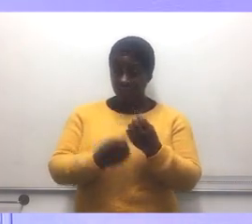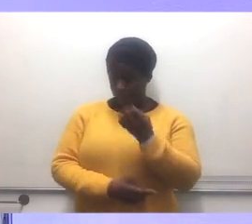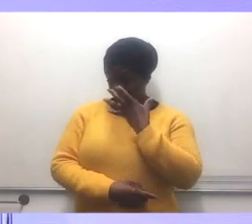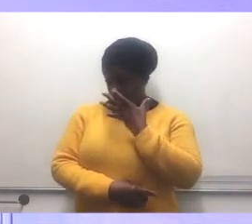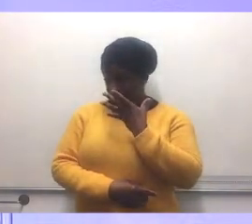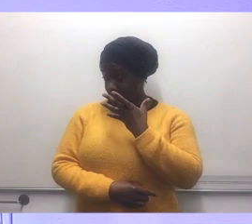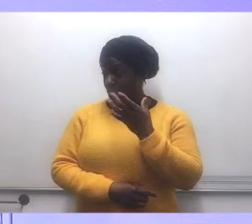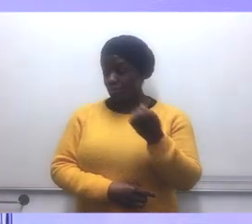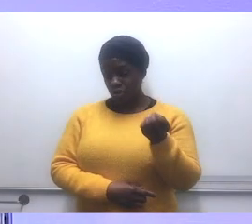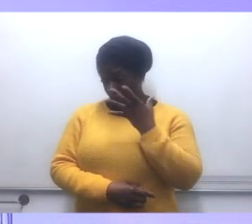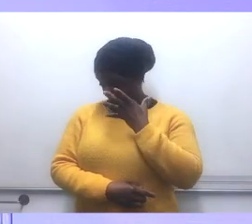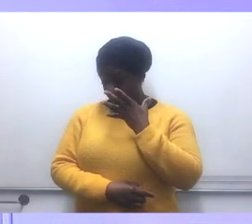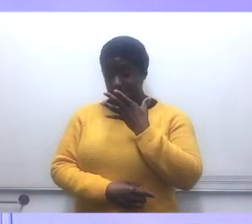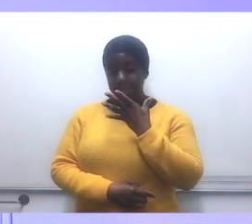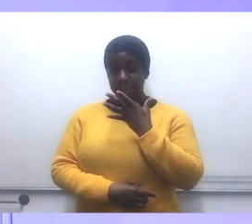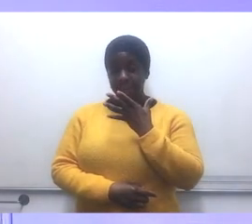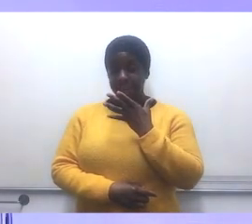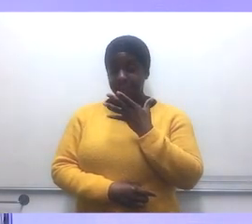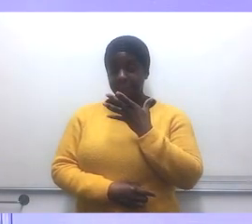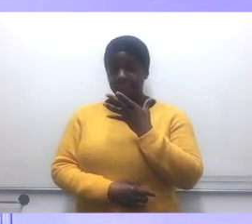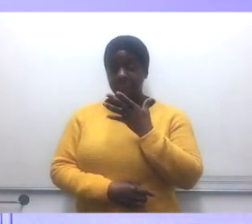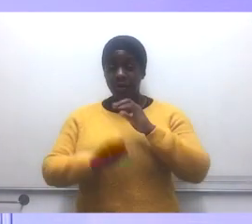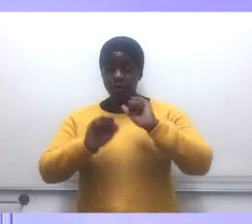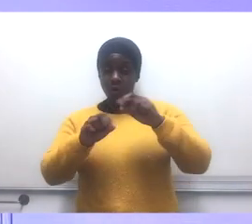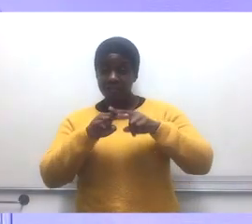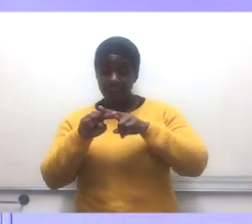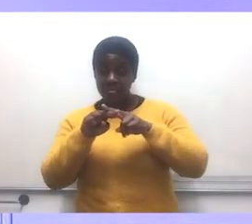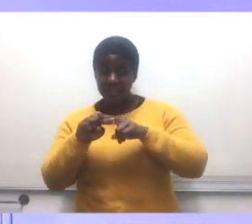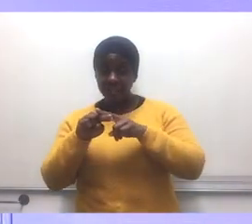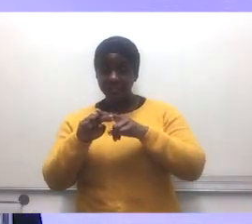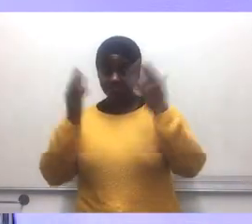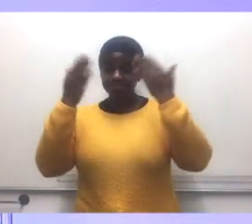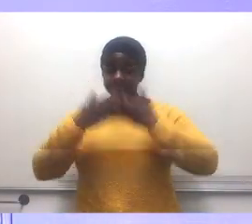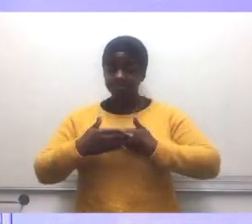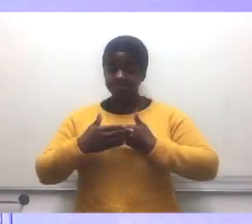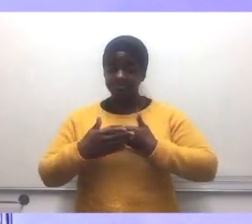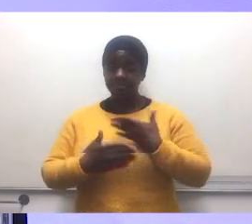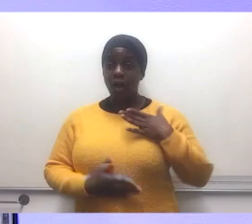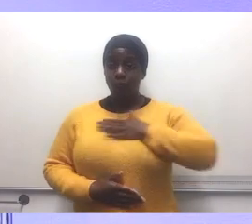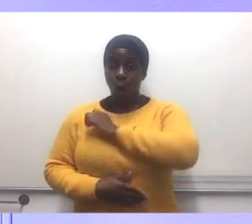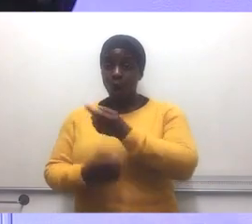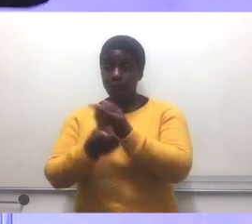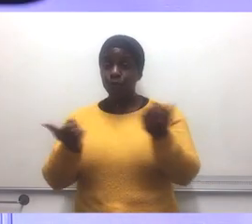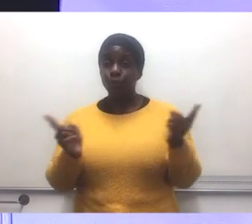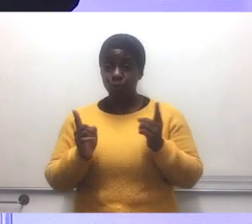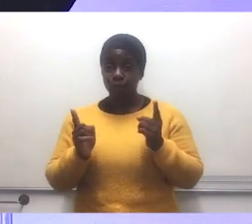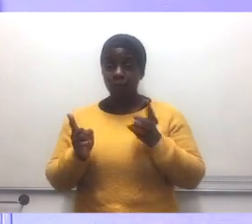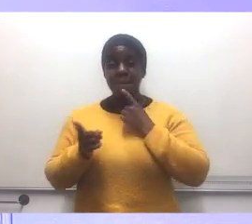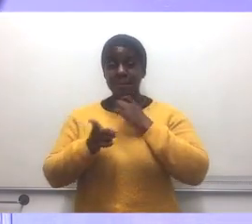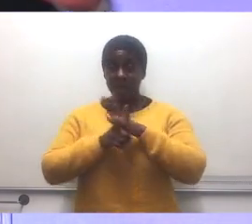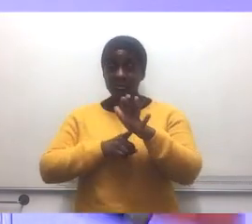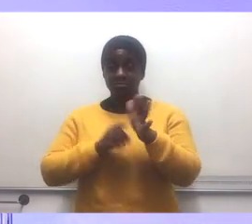embarrassment and shame to yourself, to your family. Tonight, I've got hope for you that the blood